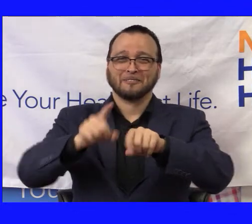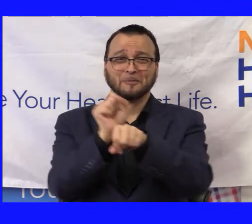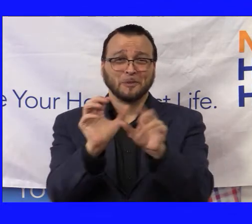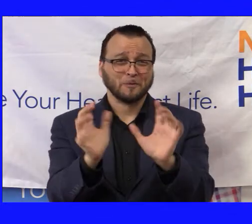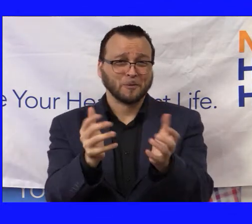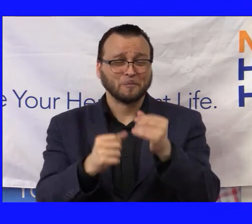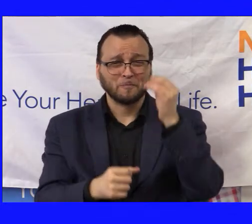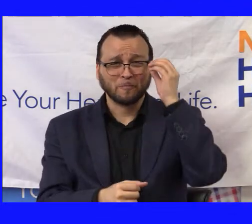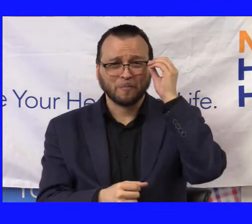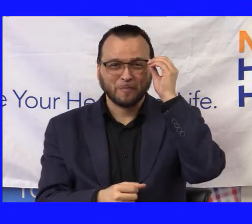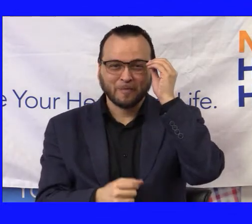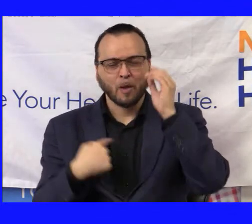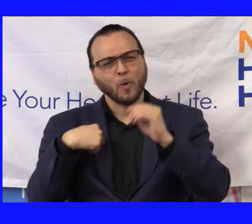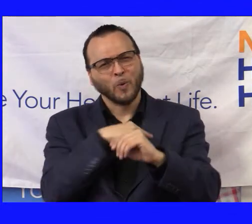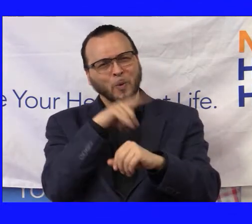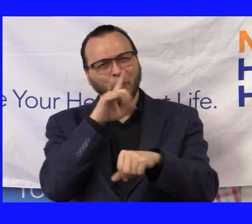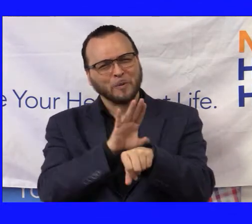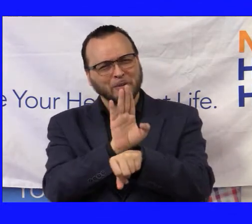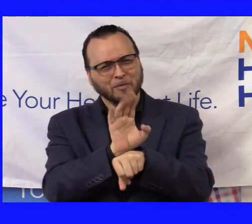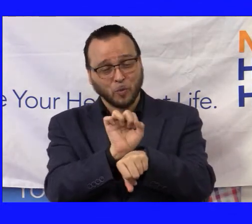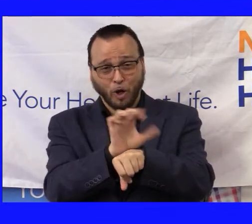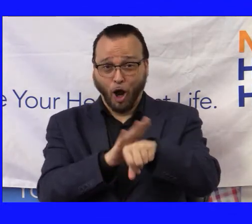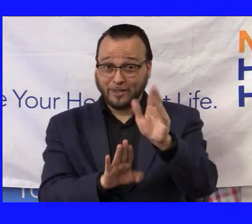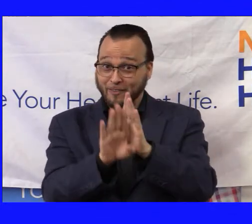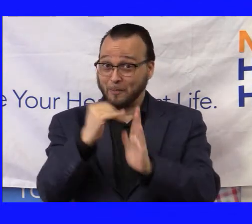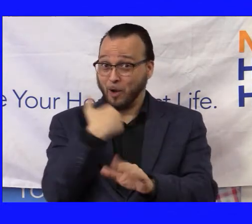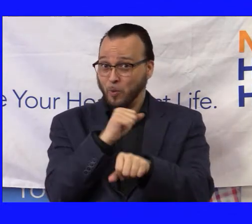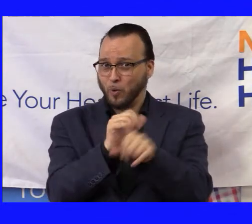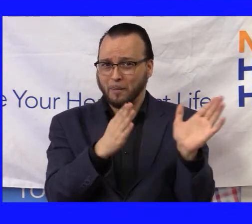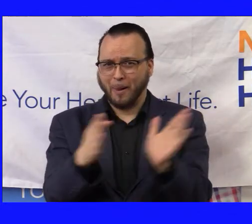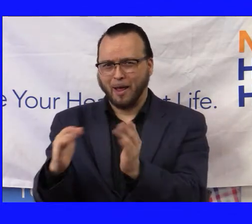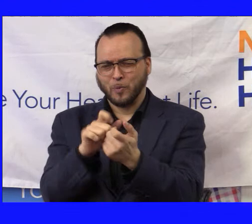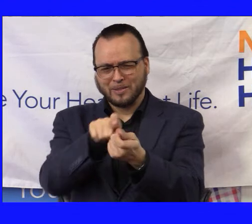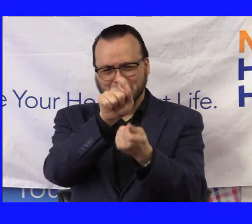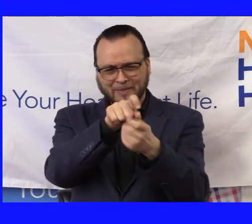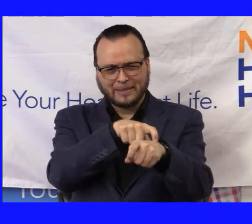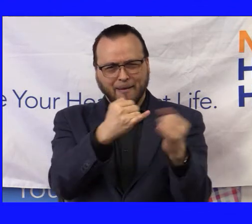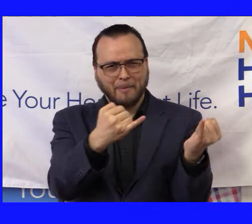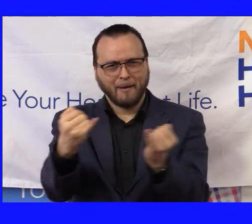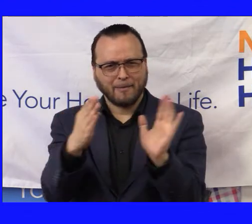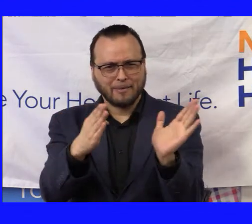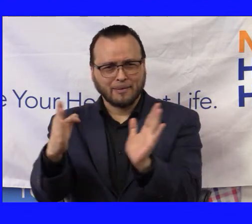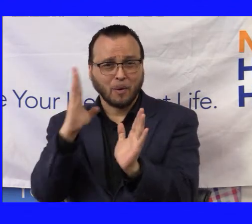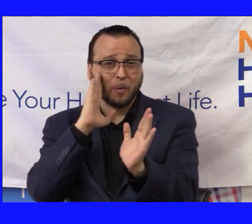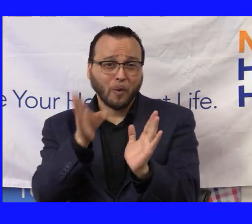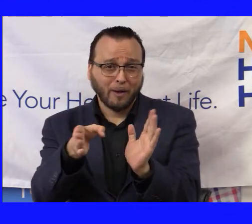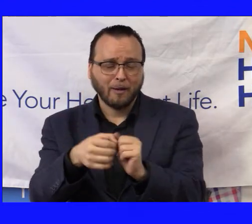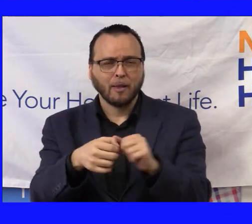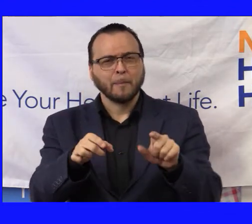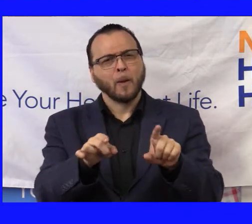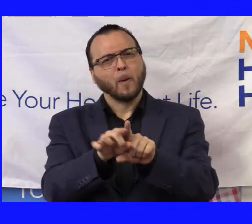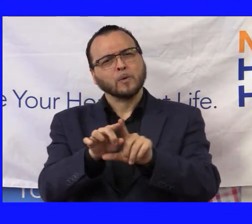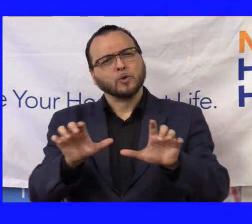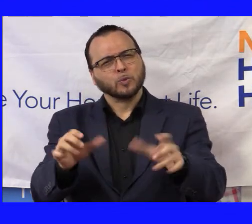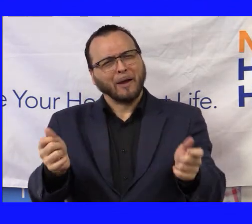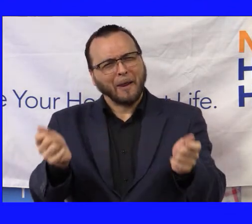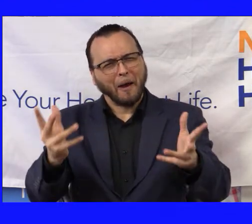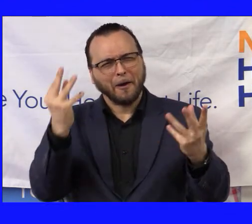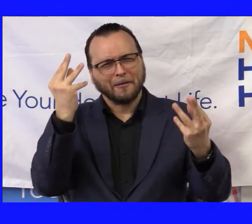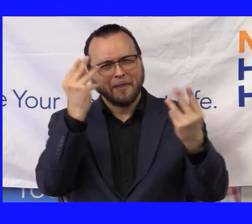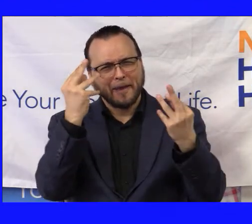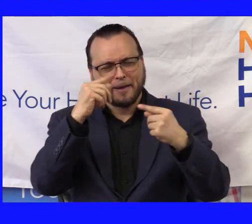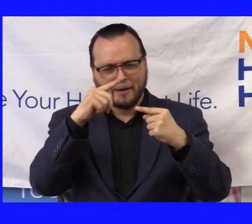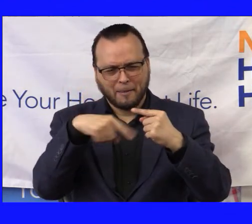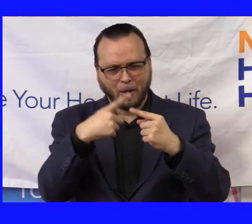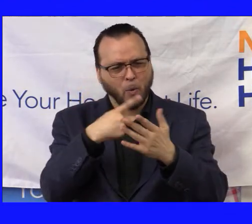will be working on developing our work plans with specific timelines, as well as really doing a lot of thinking about